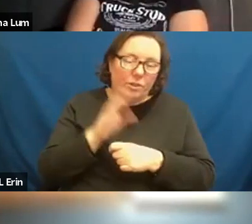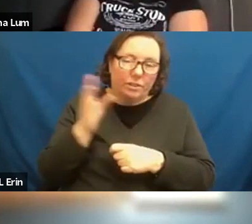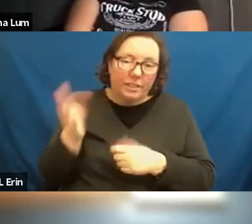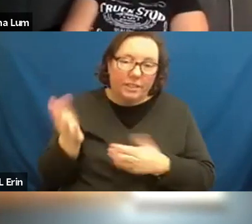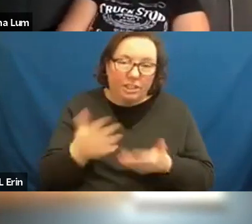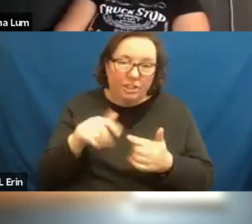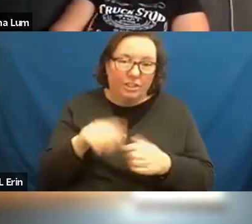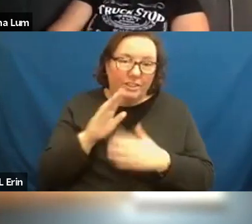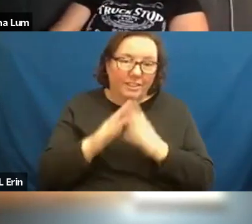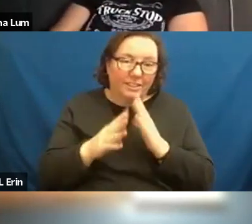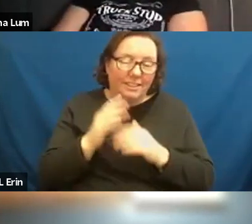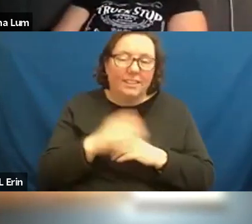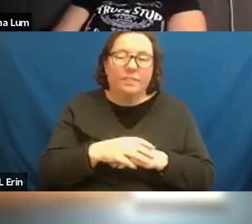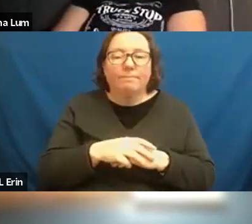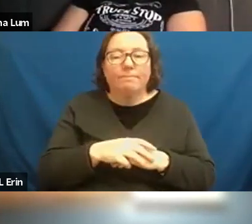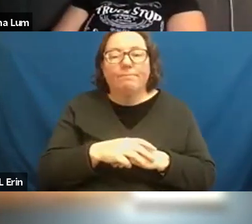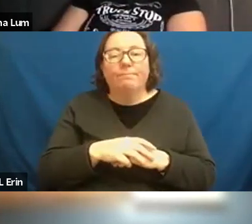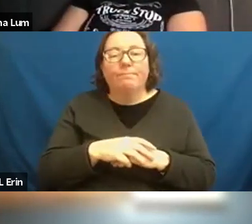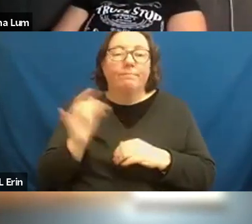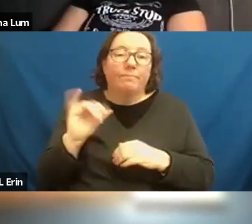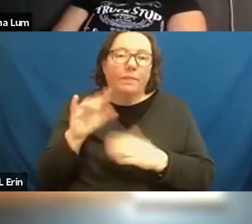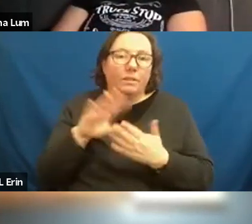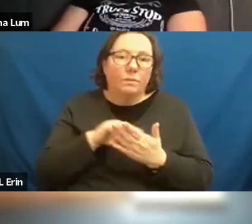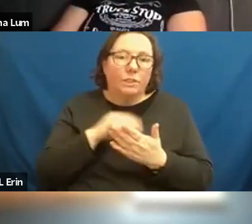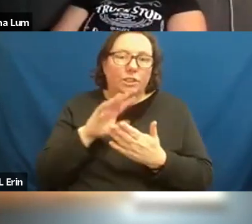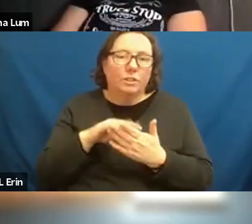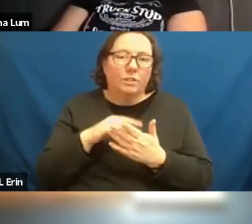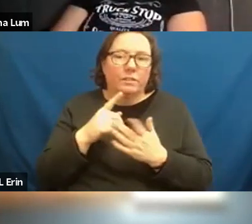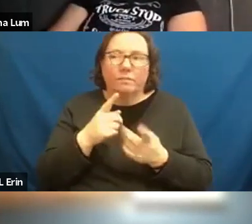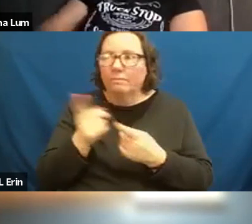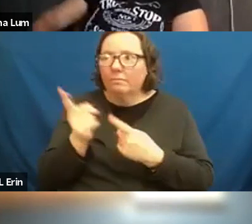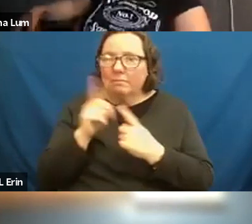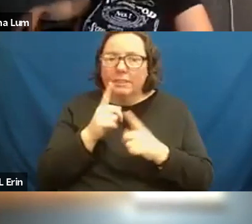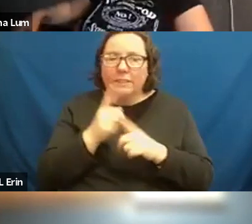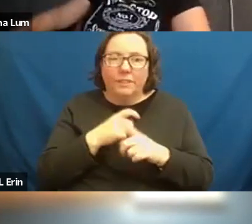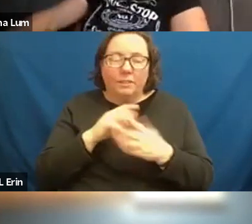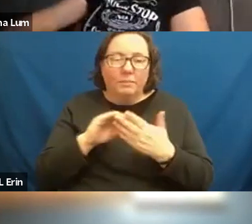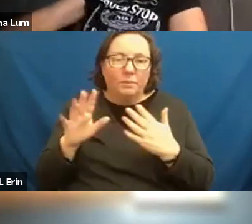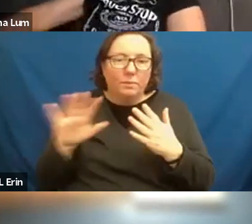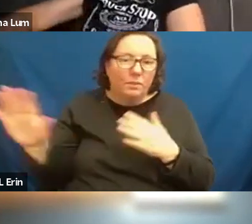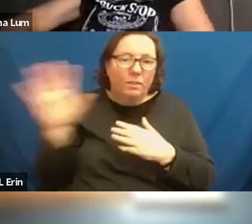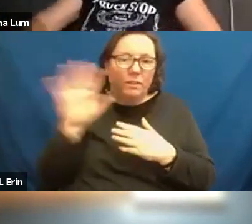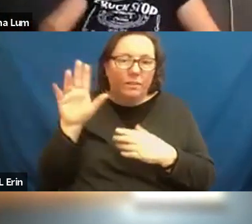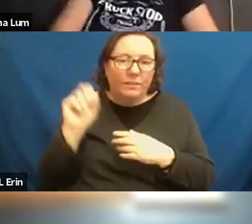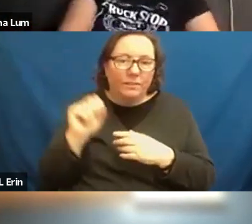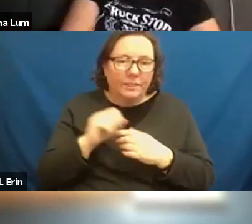in the city and to also learn from students from across the country